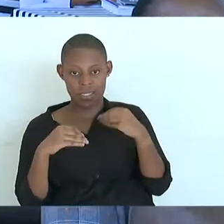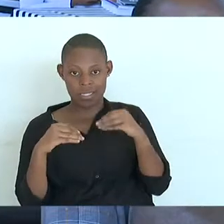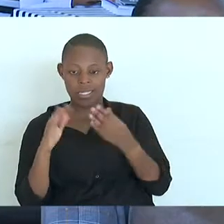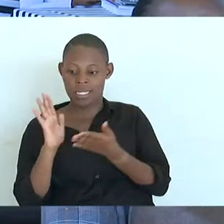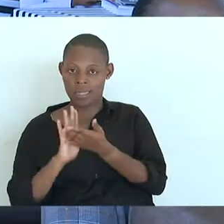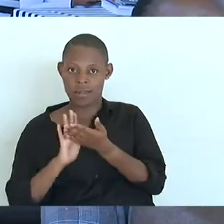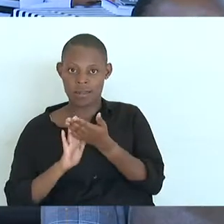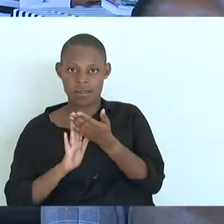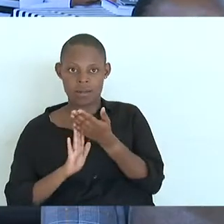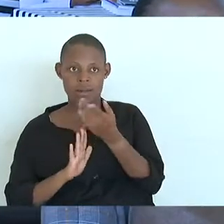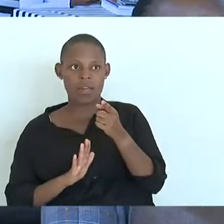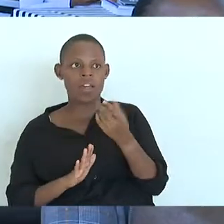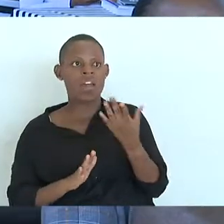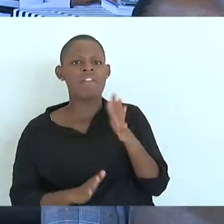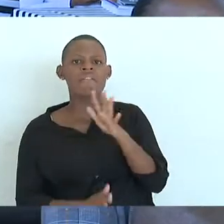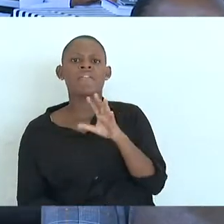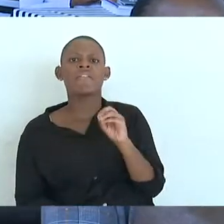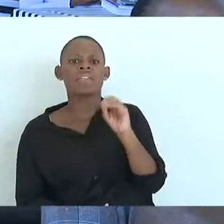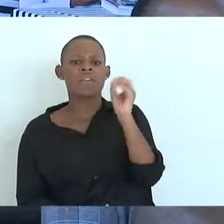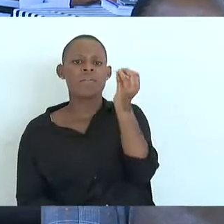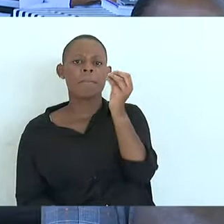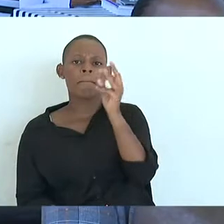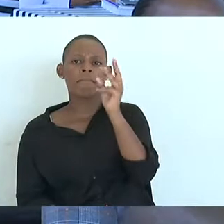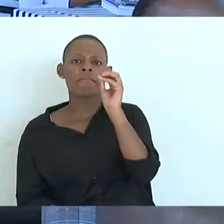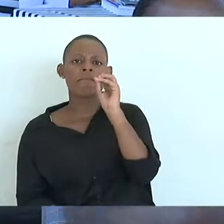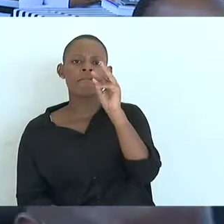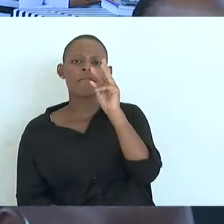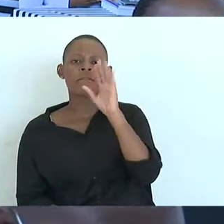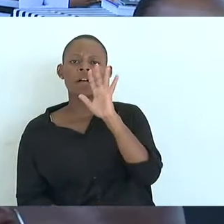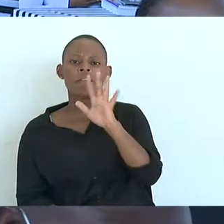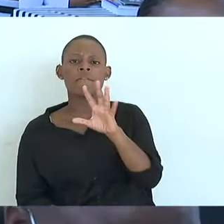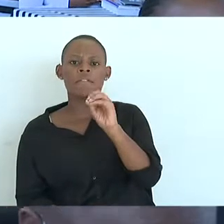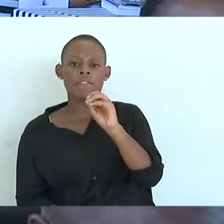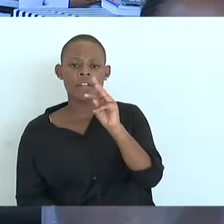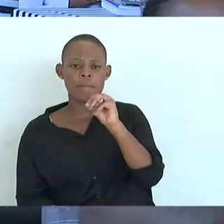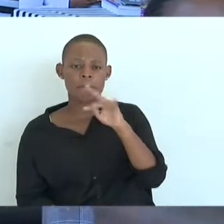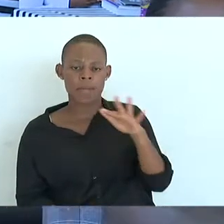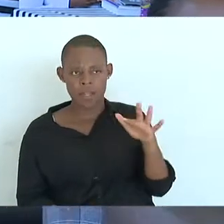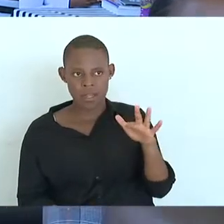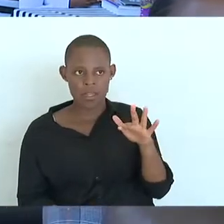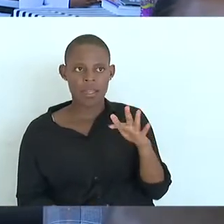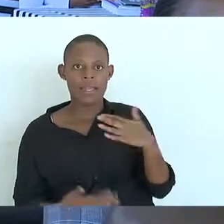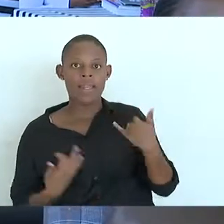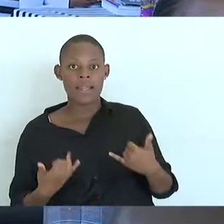Sayiqala ngo-50 million, kule financial year sesiyisa ku-100 million.